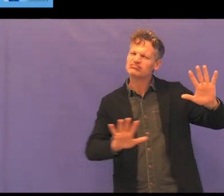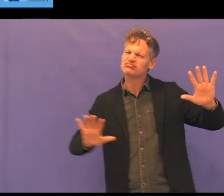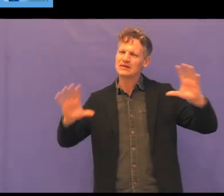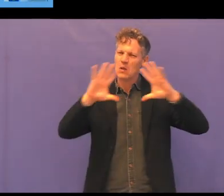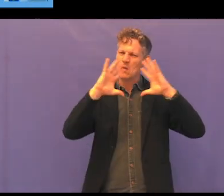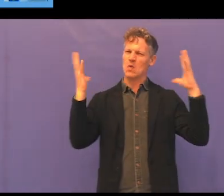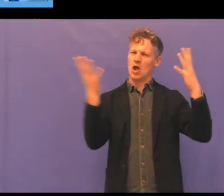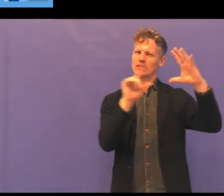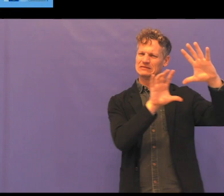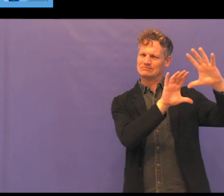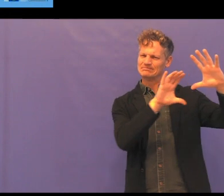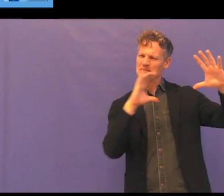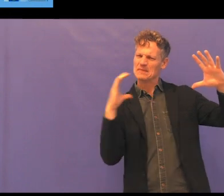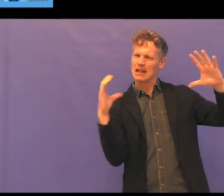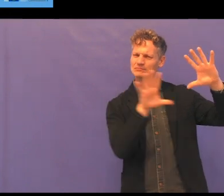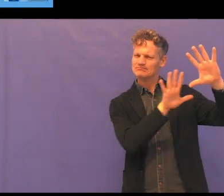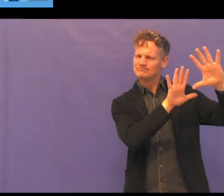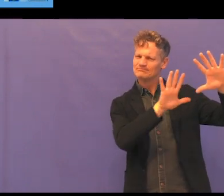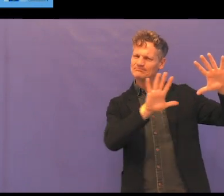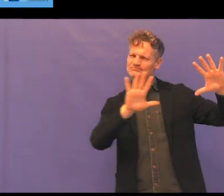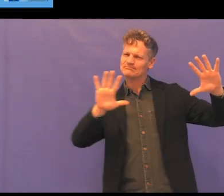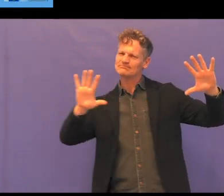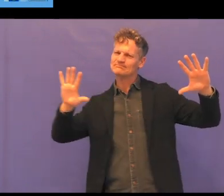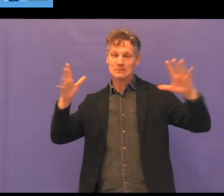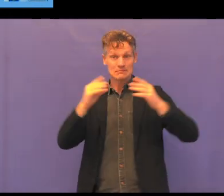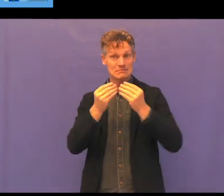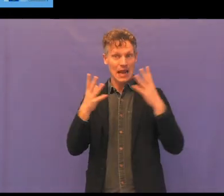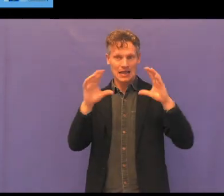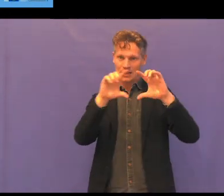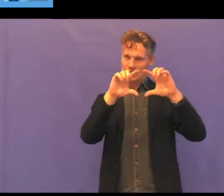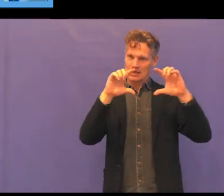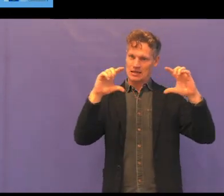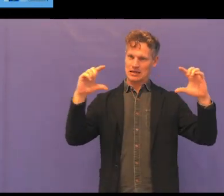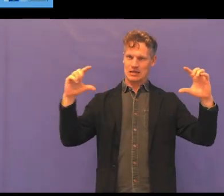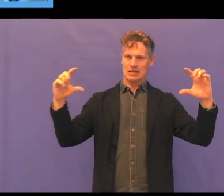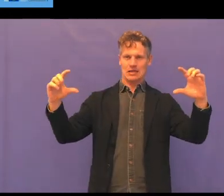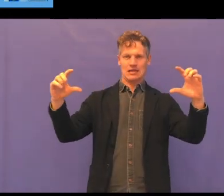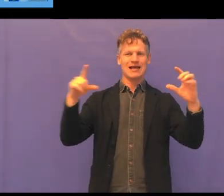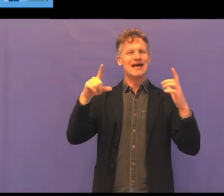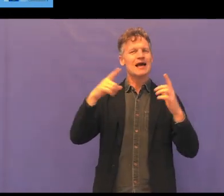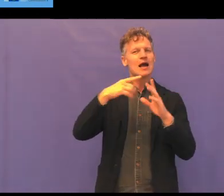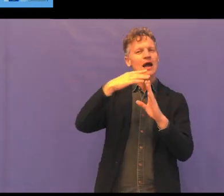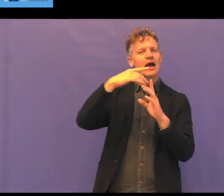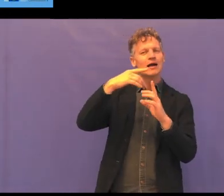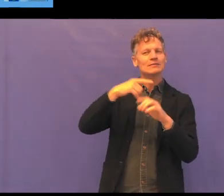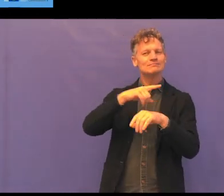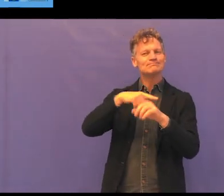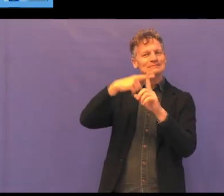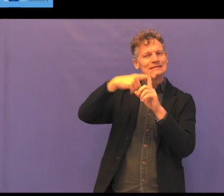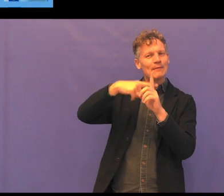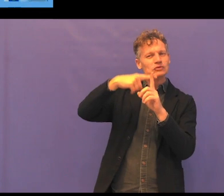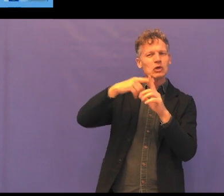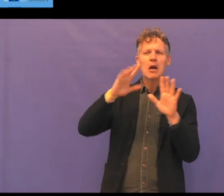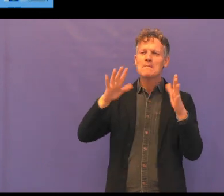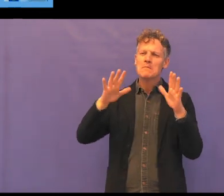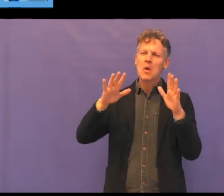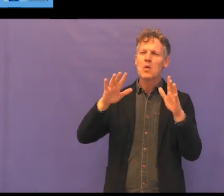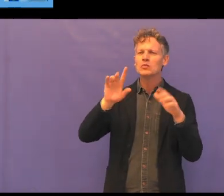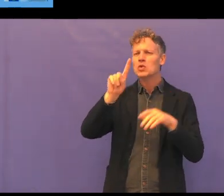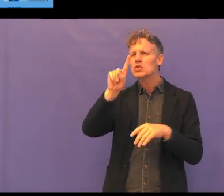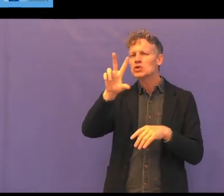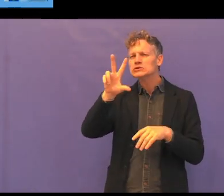is an average 13 degrees Celsius. At present, on the planet,